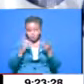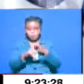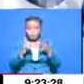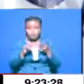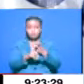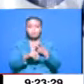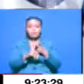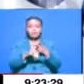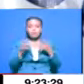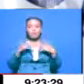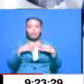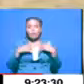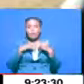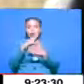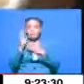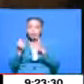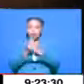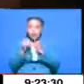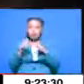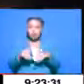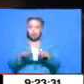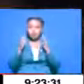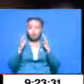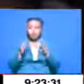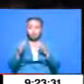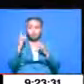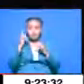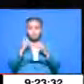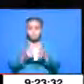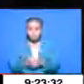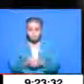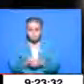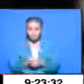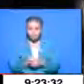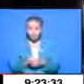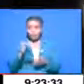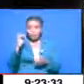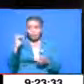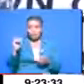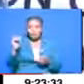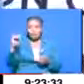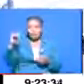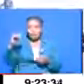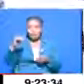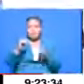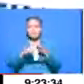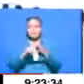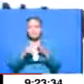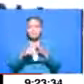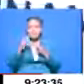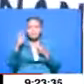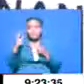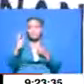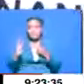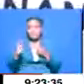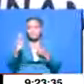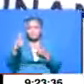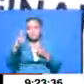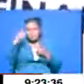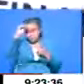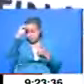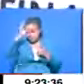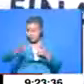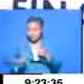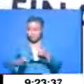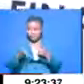is conducted in accordance with the rule of law. Inspector General of Police Hirali Mutyambai and the Central Bank of Kenya Governor Patrick Njoroge concurred on the